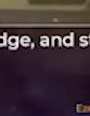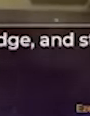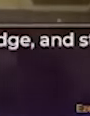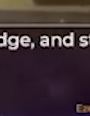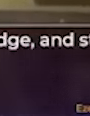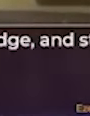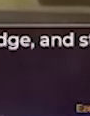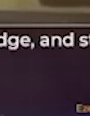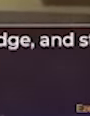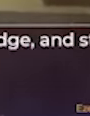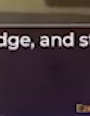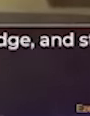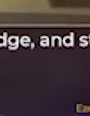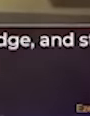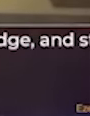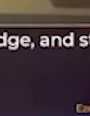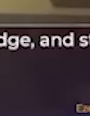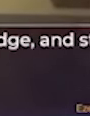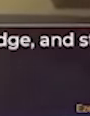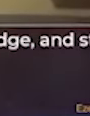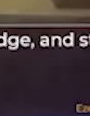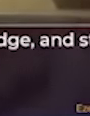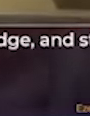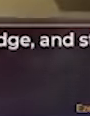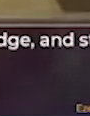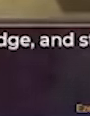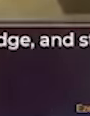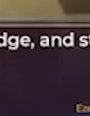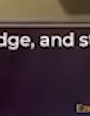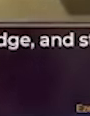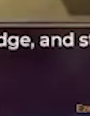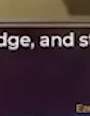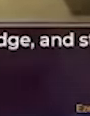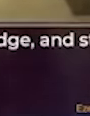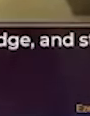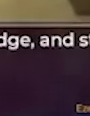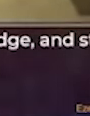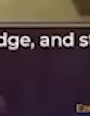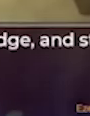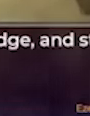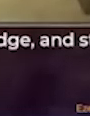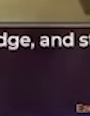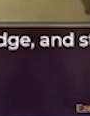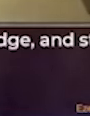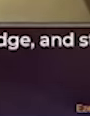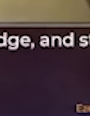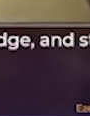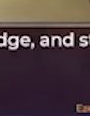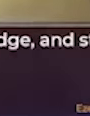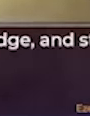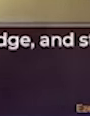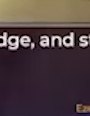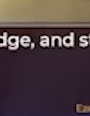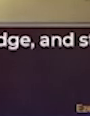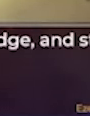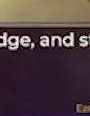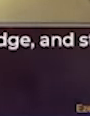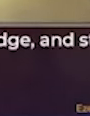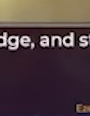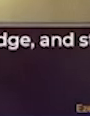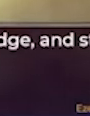among them. They don't all have to be interested, but I'm finding that man. I sought for a